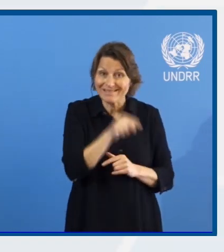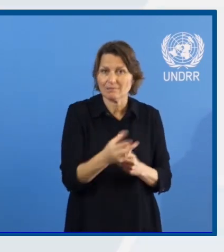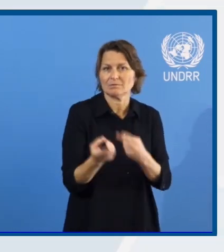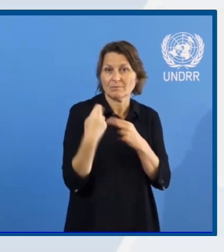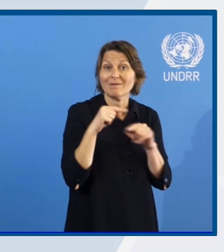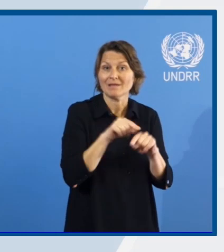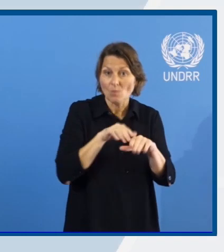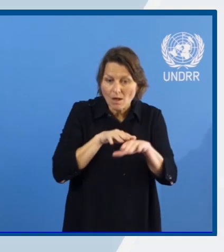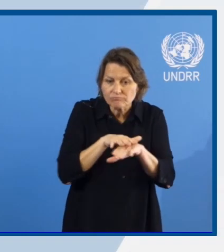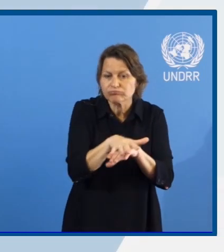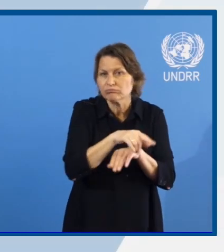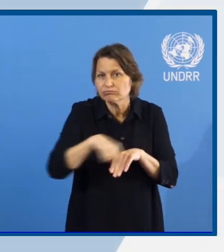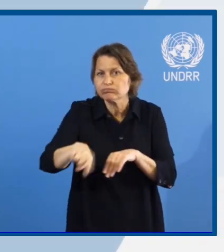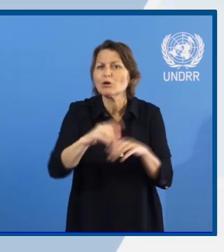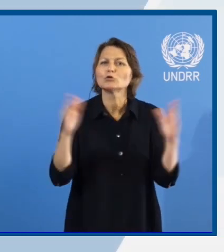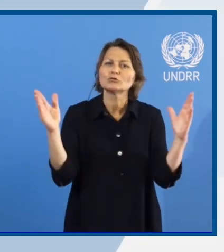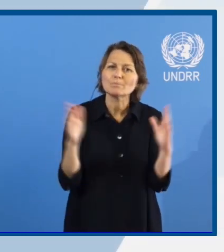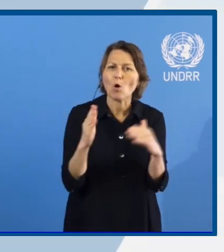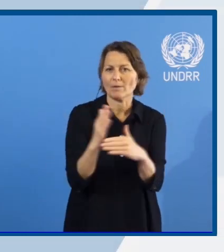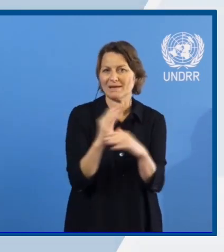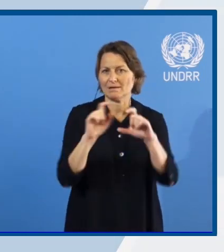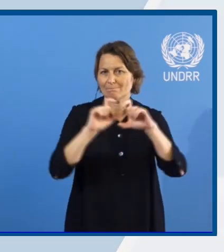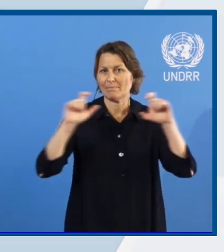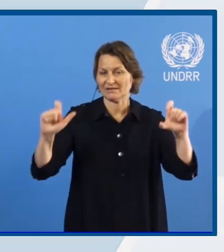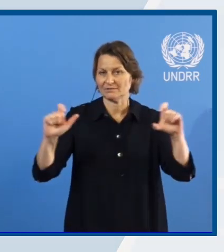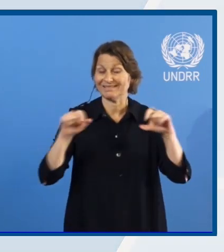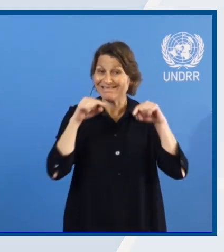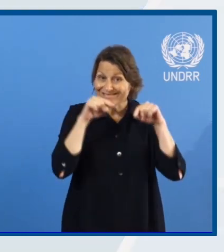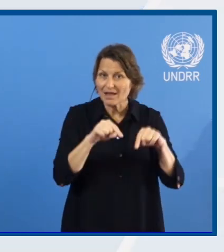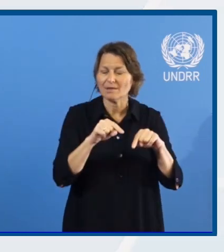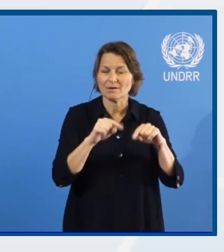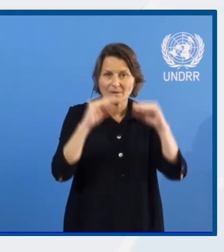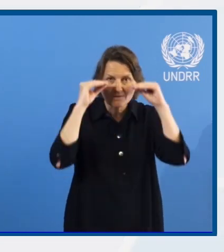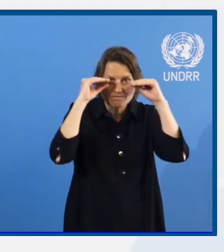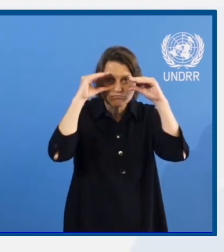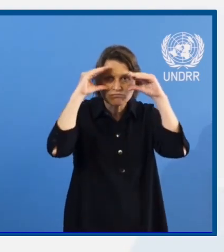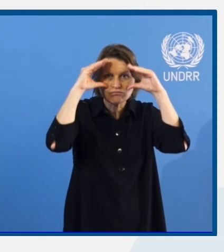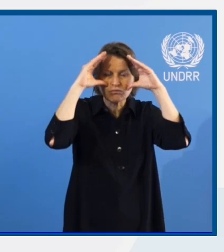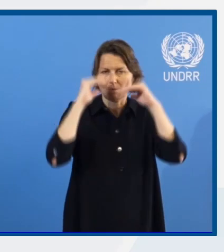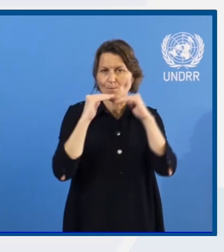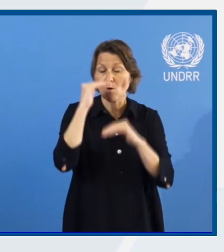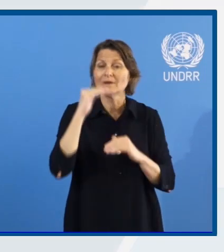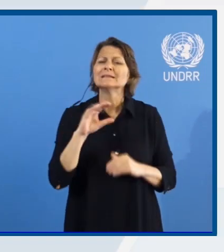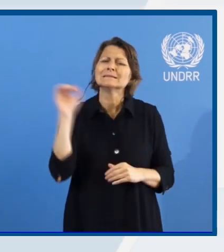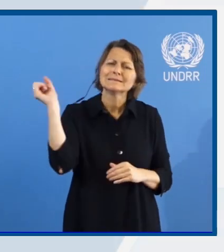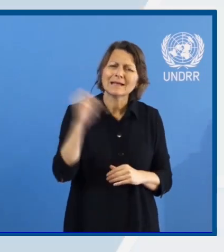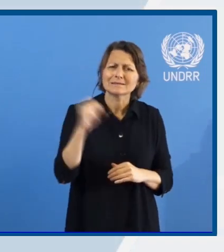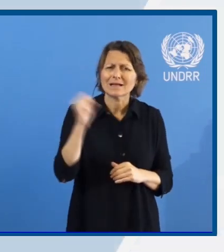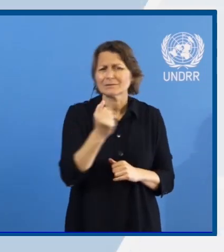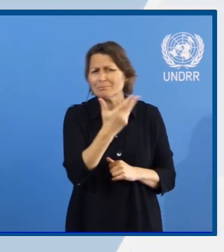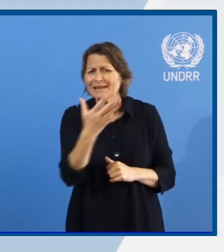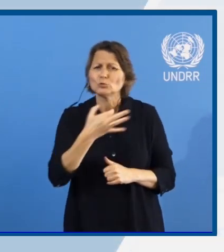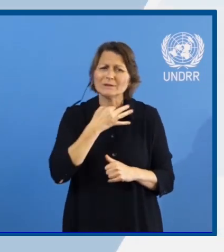and vulnerable for the disaster things. Yes, big corporates and governments investment are at risk, but the most vulnerable